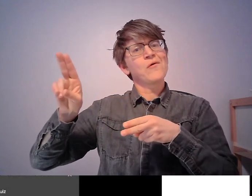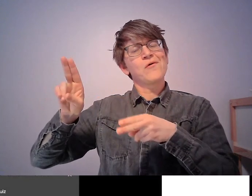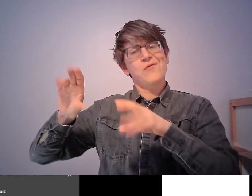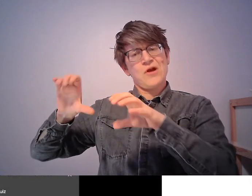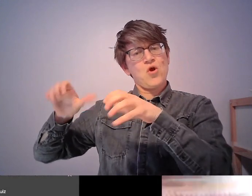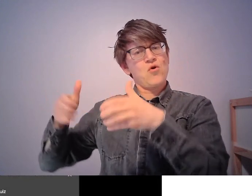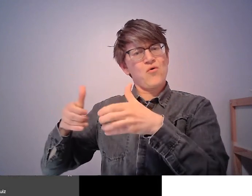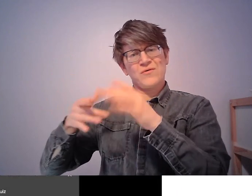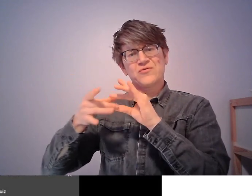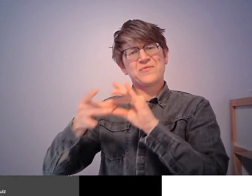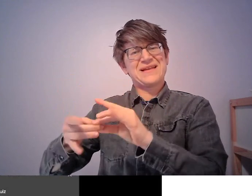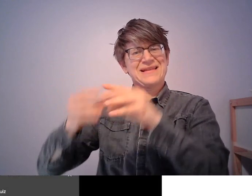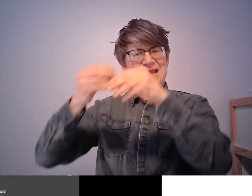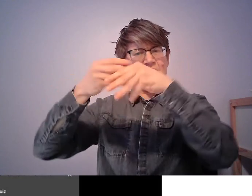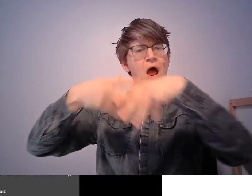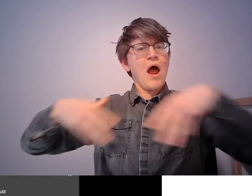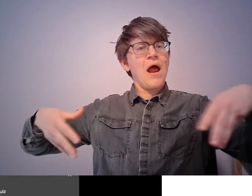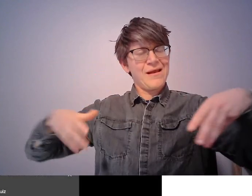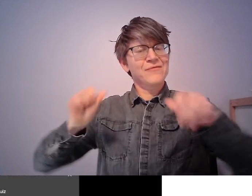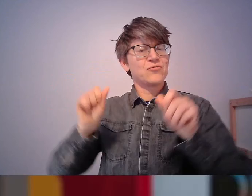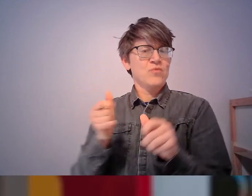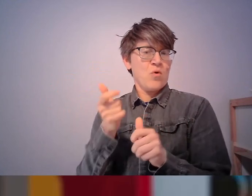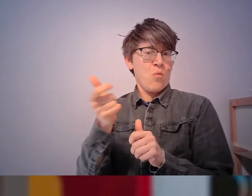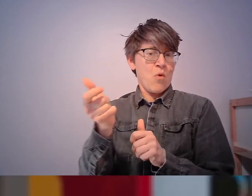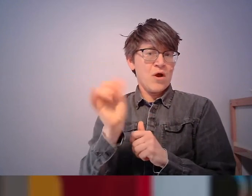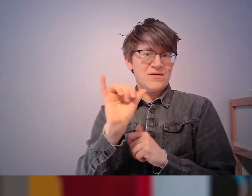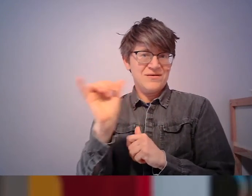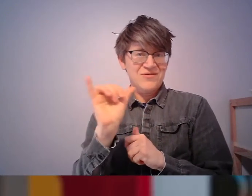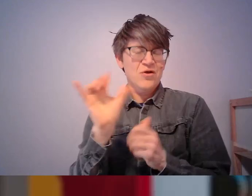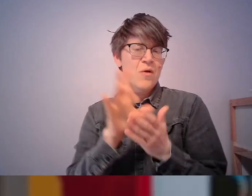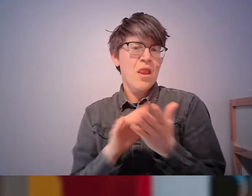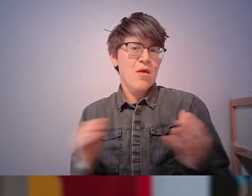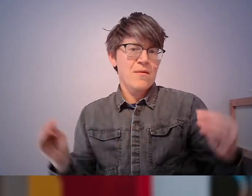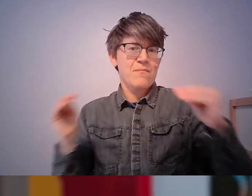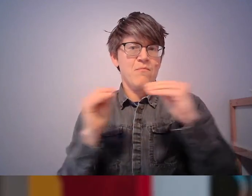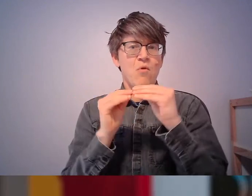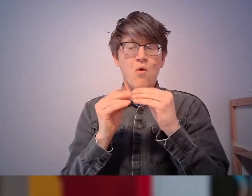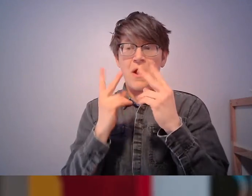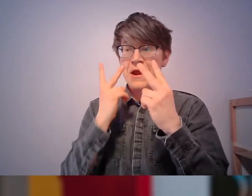on hierarchy and navigation. Creating